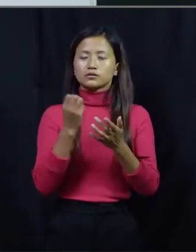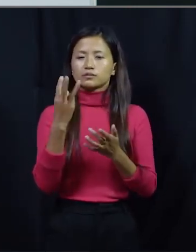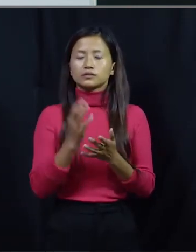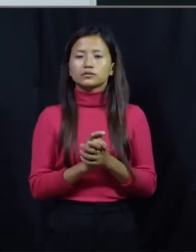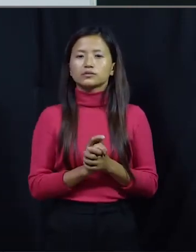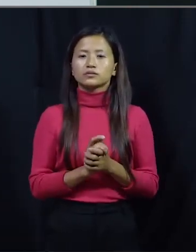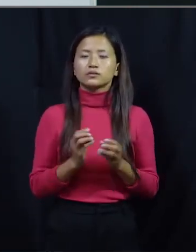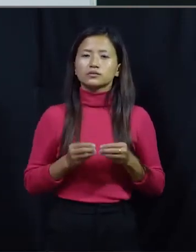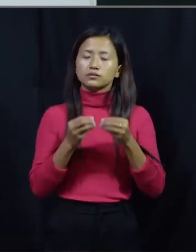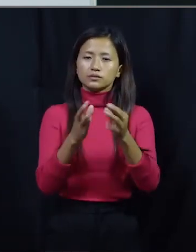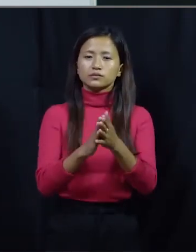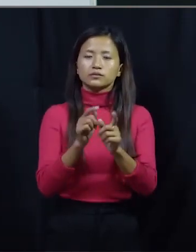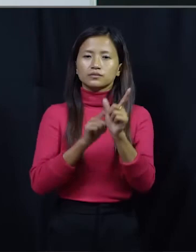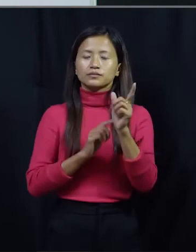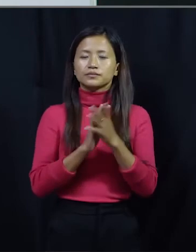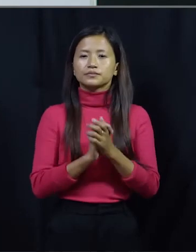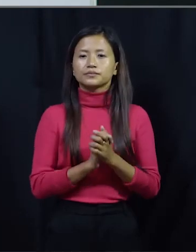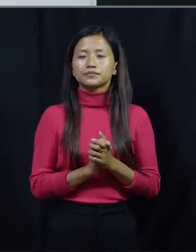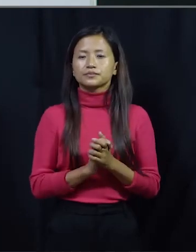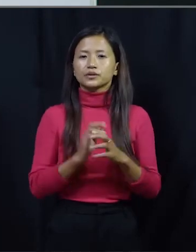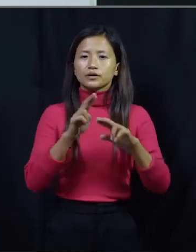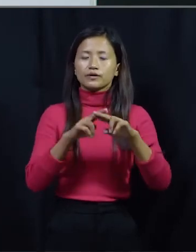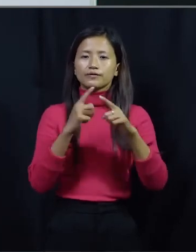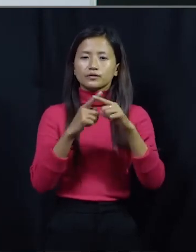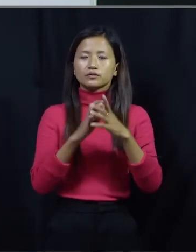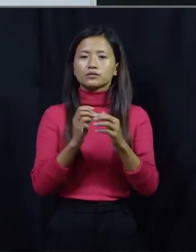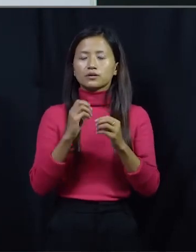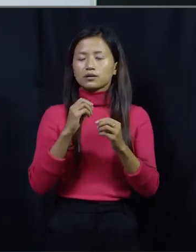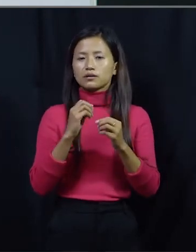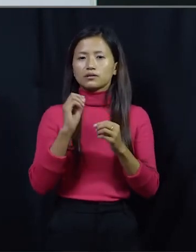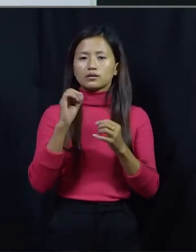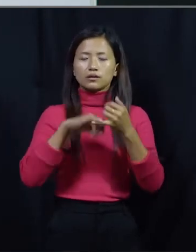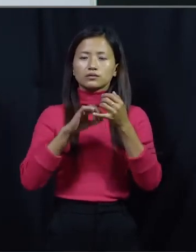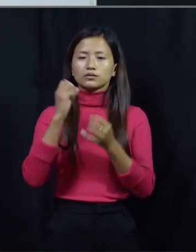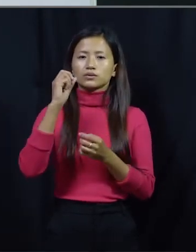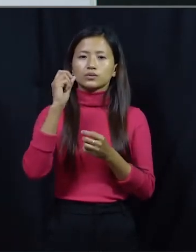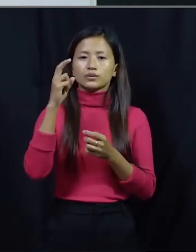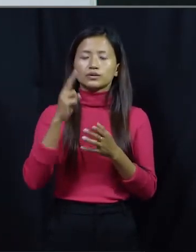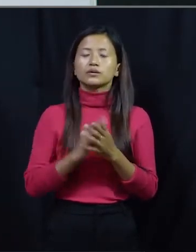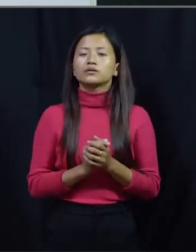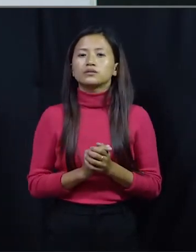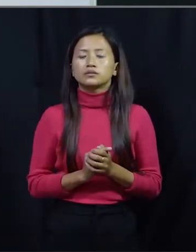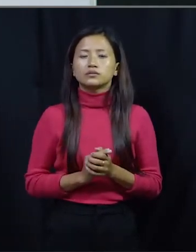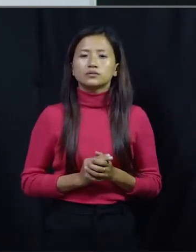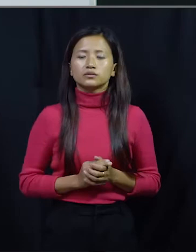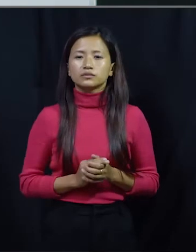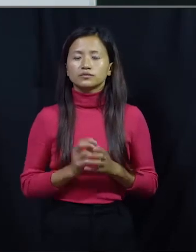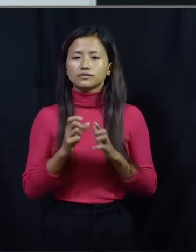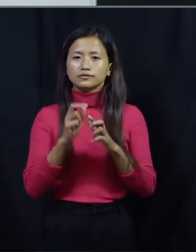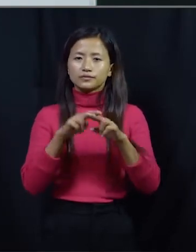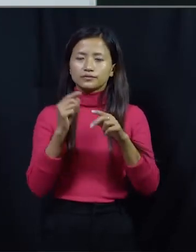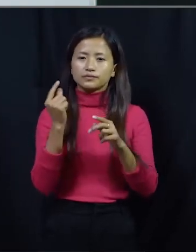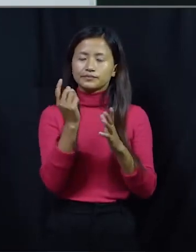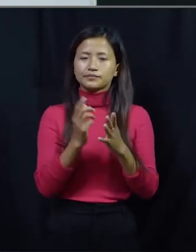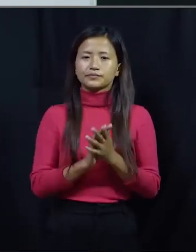right? And given by fx equal to x square. Okay, this is the function defined like this.